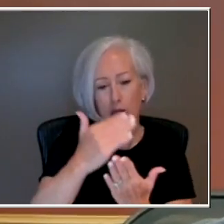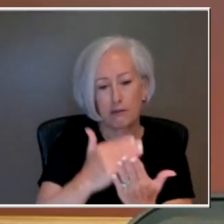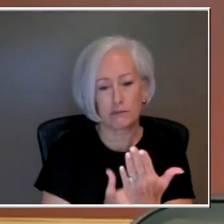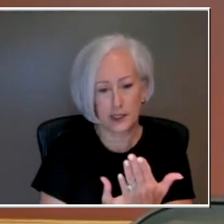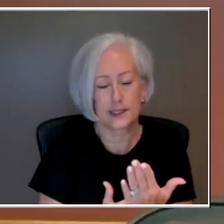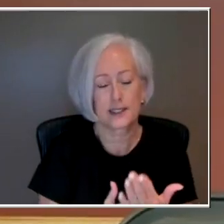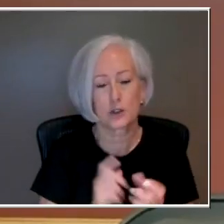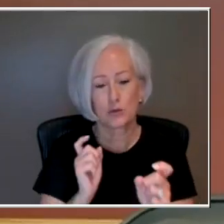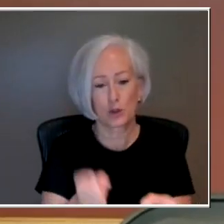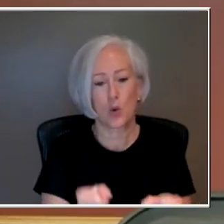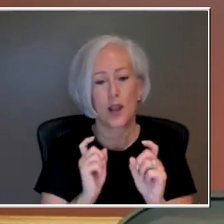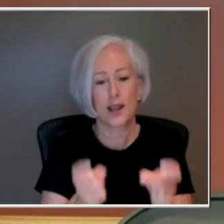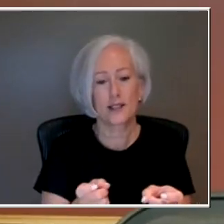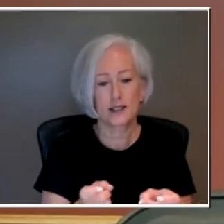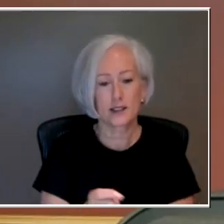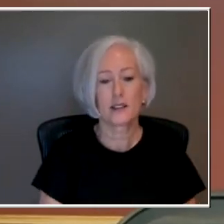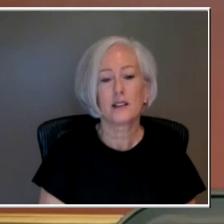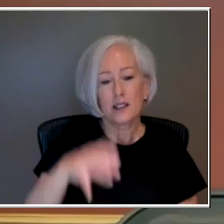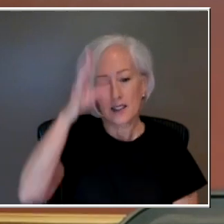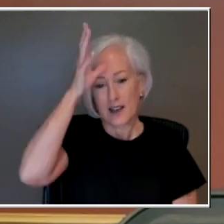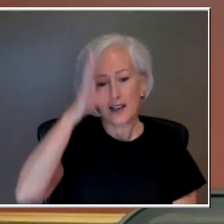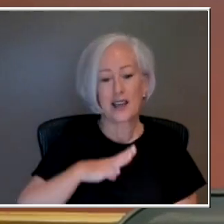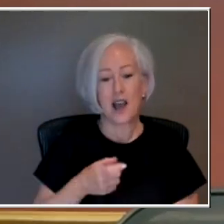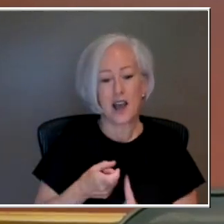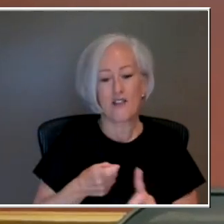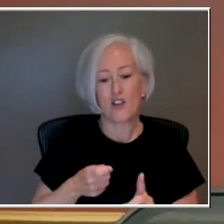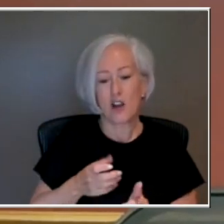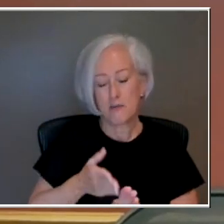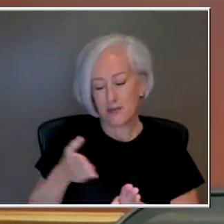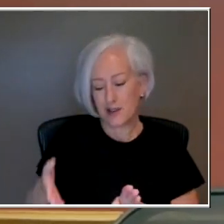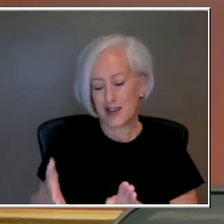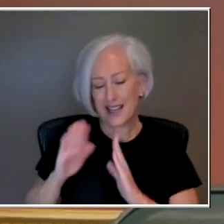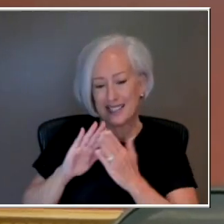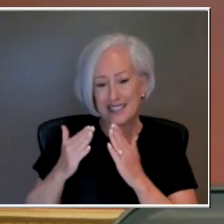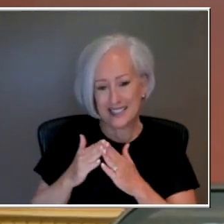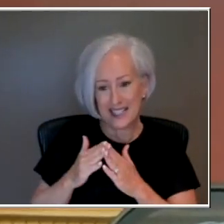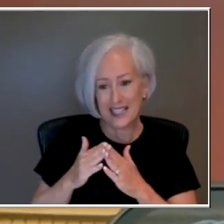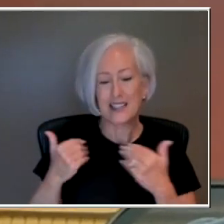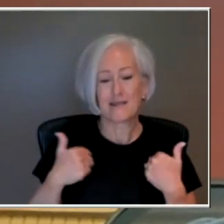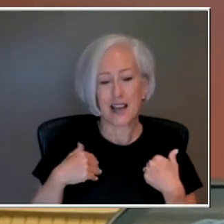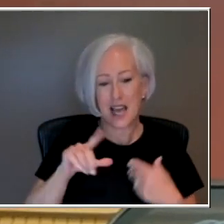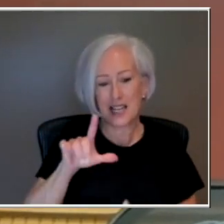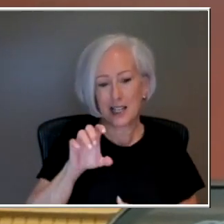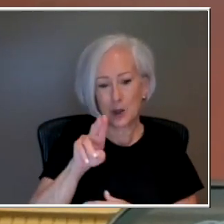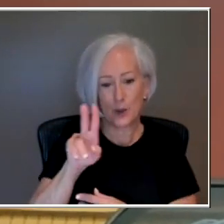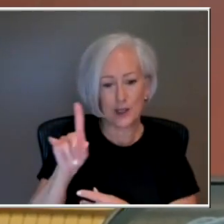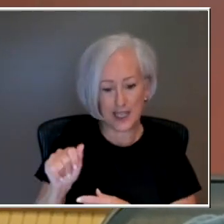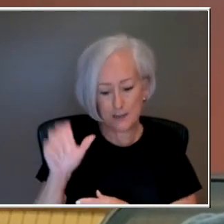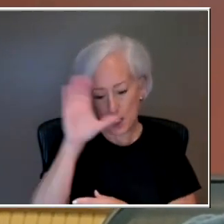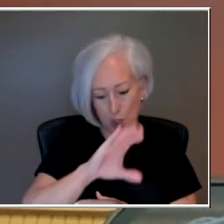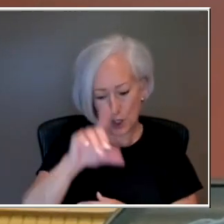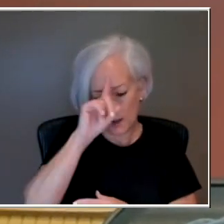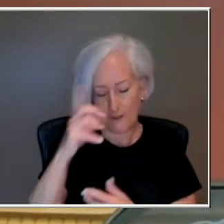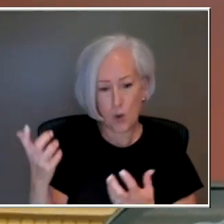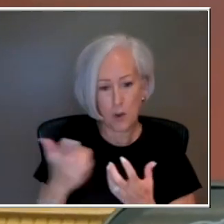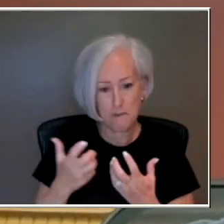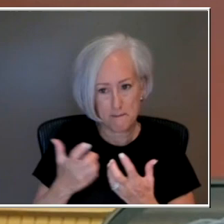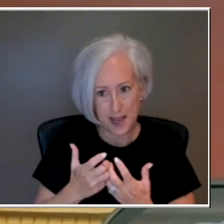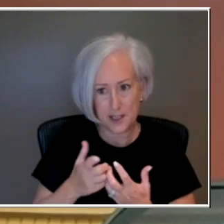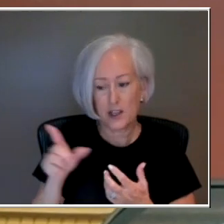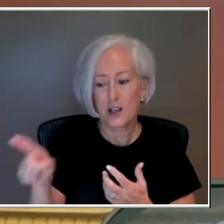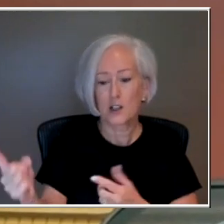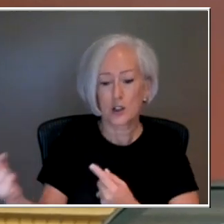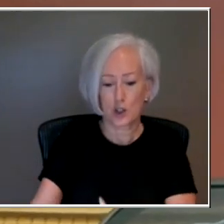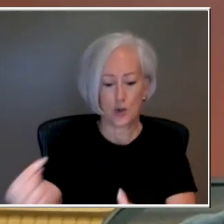There was a guy in our sister city who had leukemia and was looking for a match. So they came to our fire department